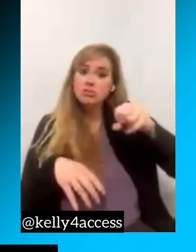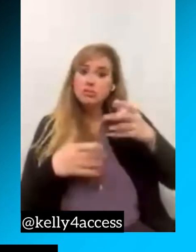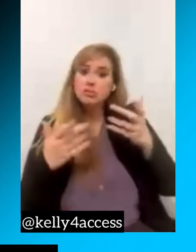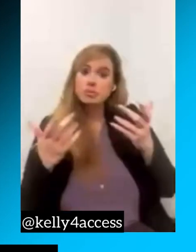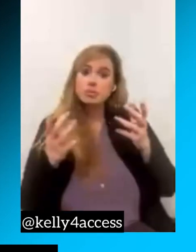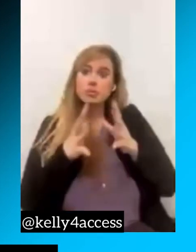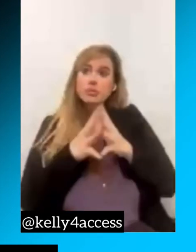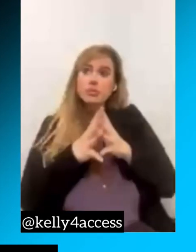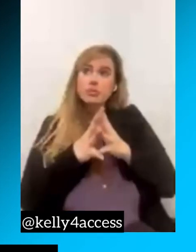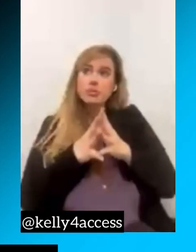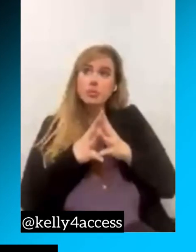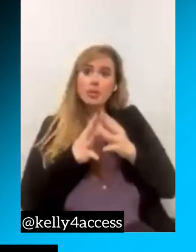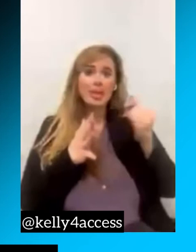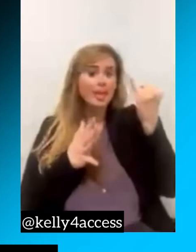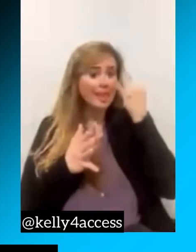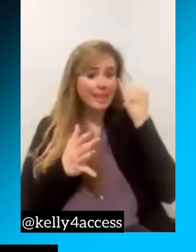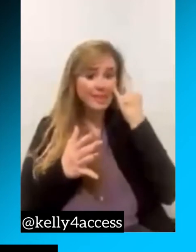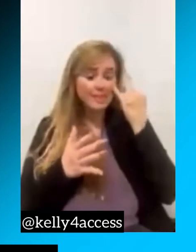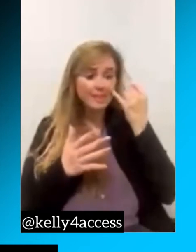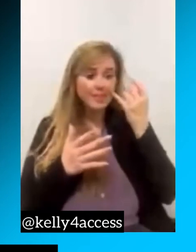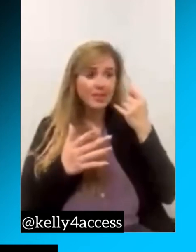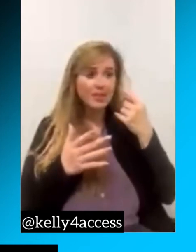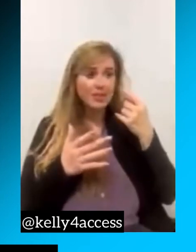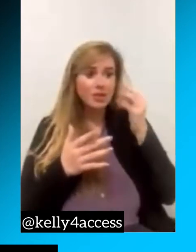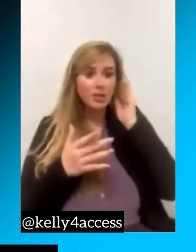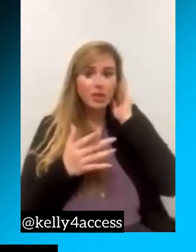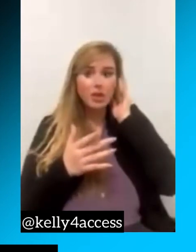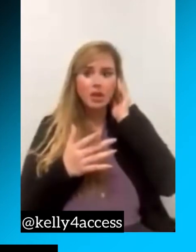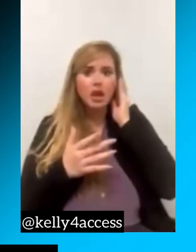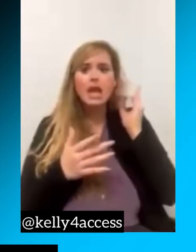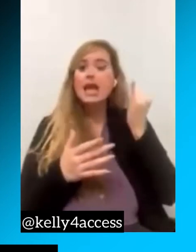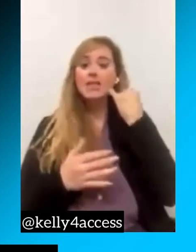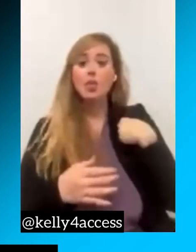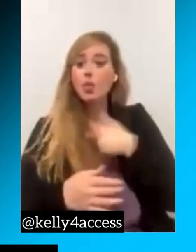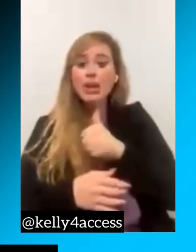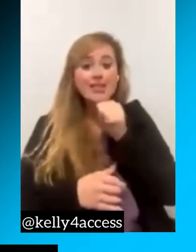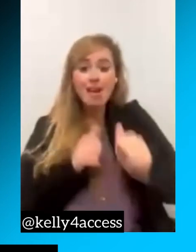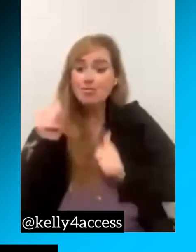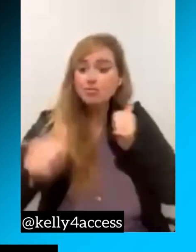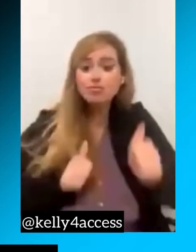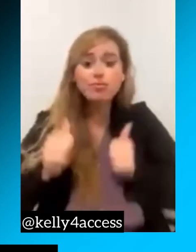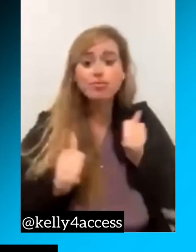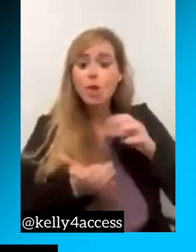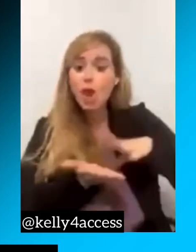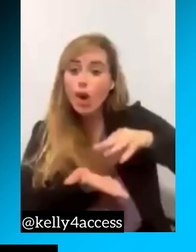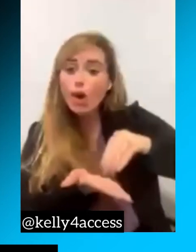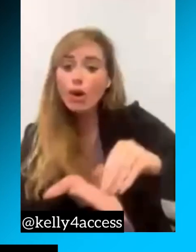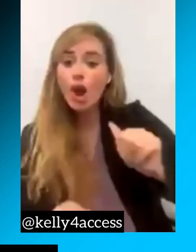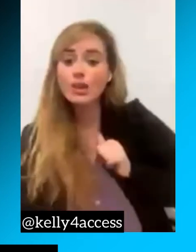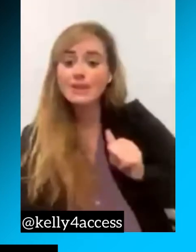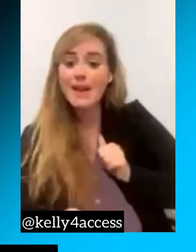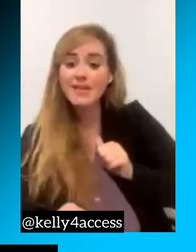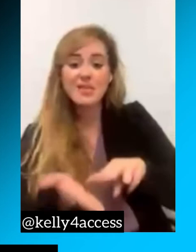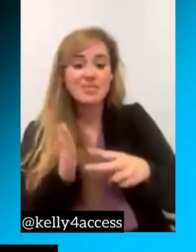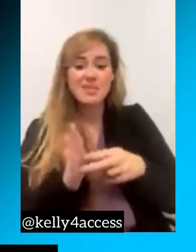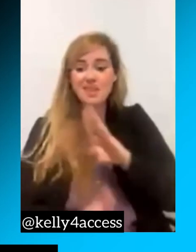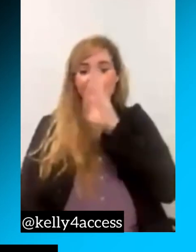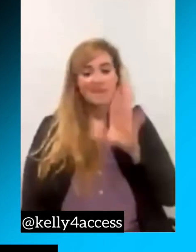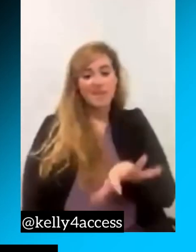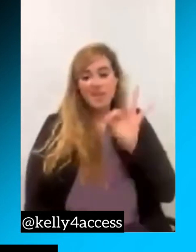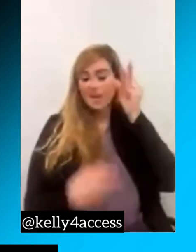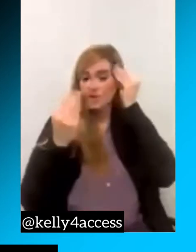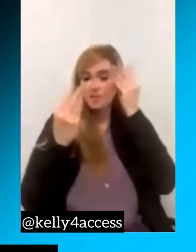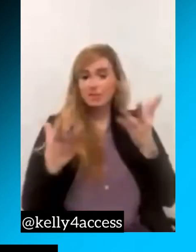if it's not for our own sake of learning, if we don't go out there and learn on our own, we may never find out information like this as